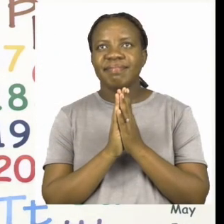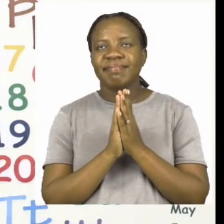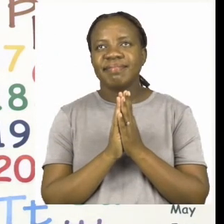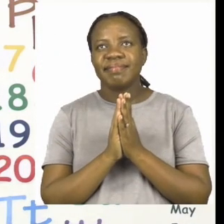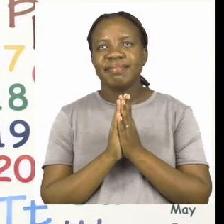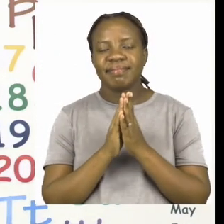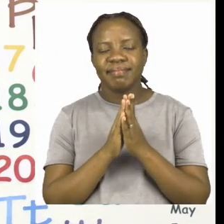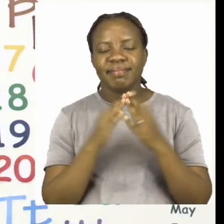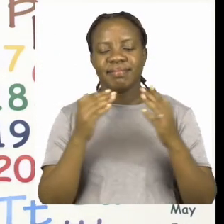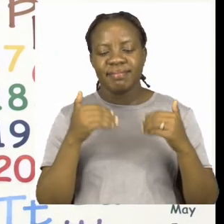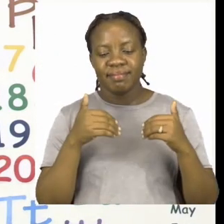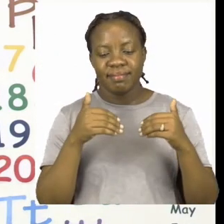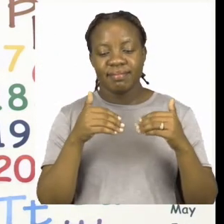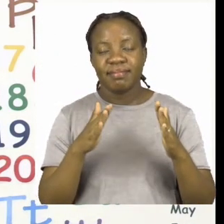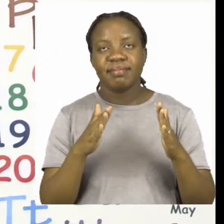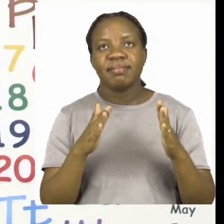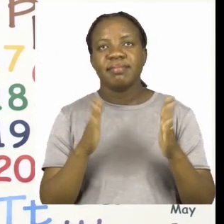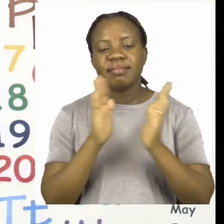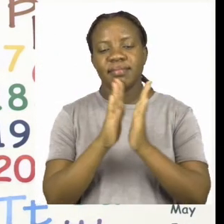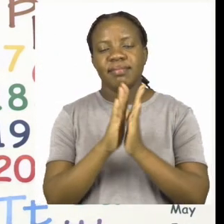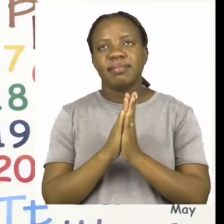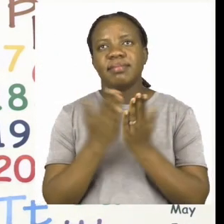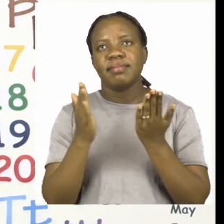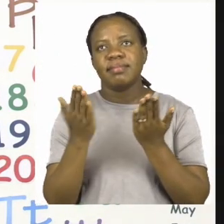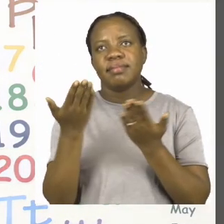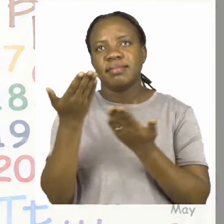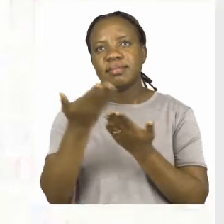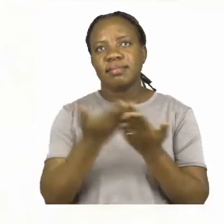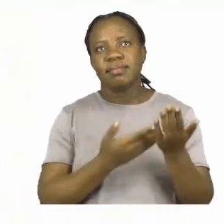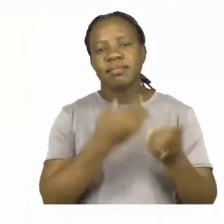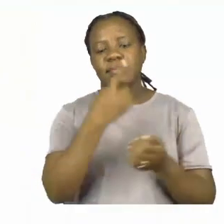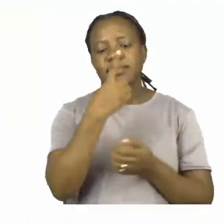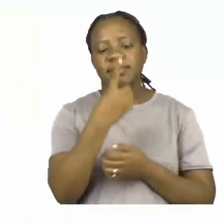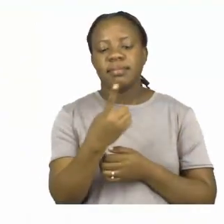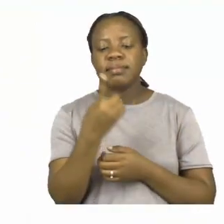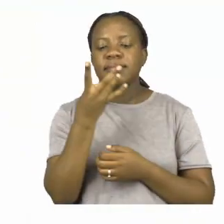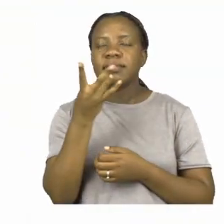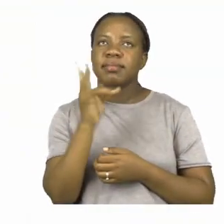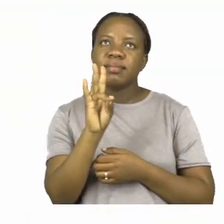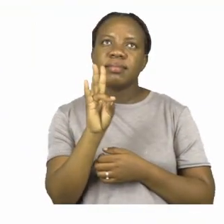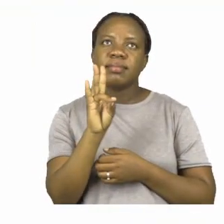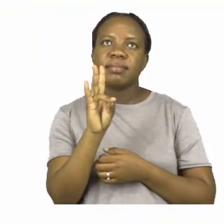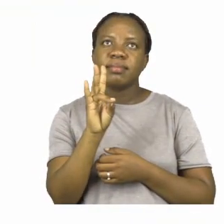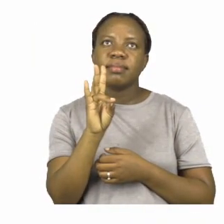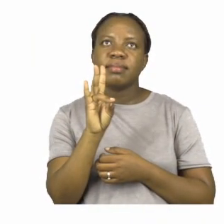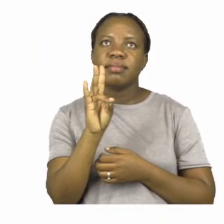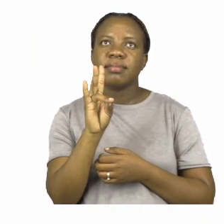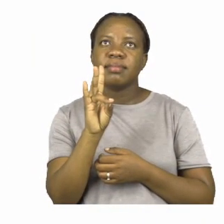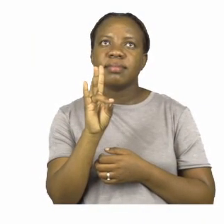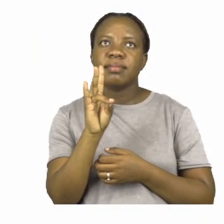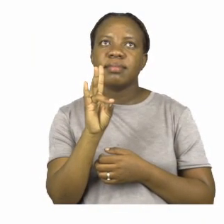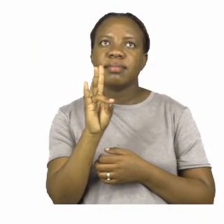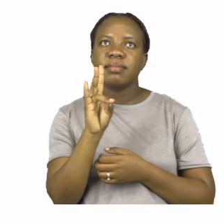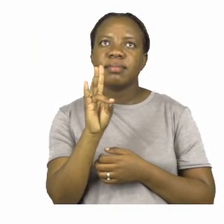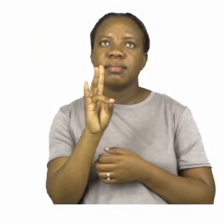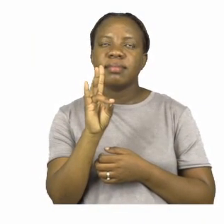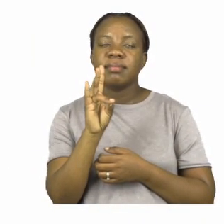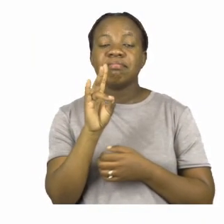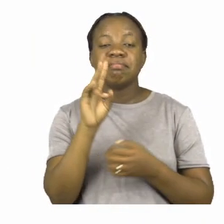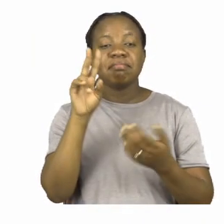Let's start today's lesson on page 17. Now here we have a